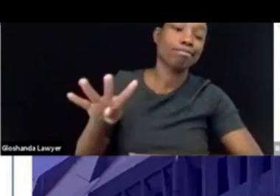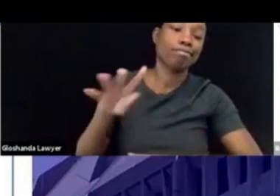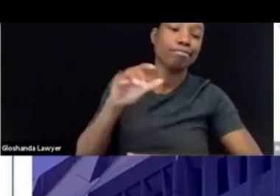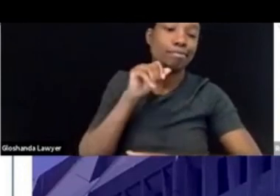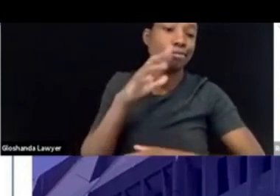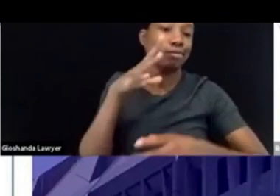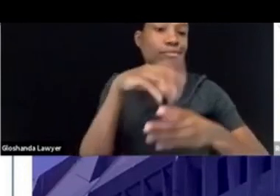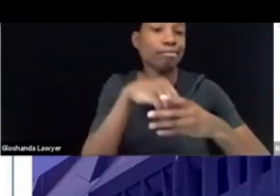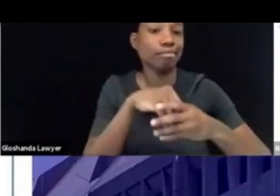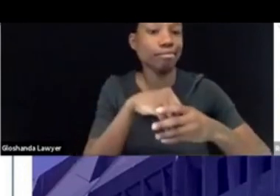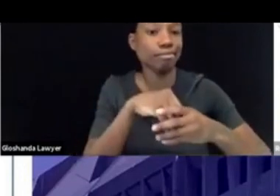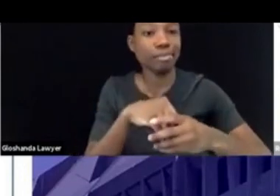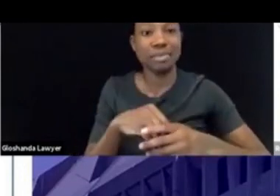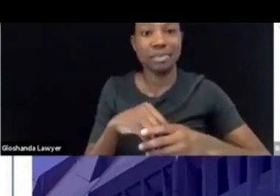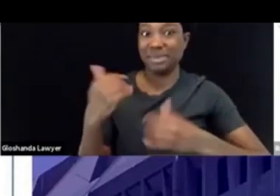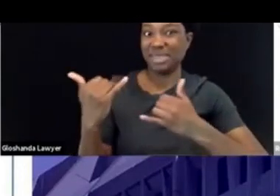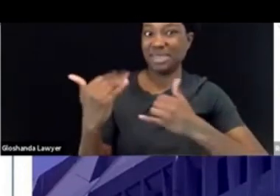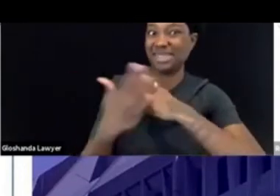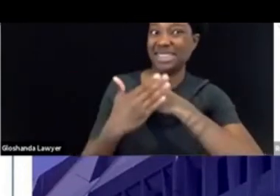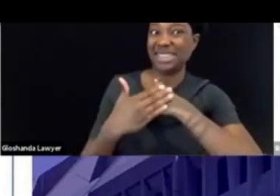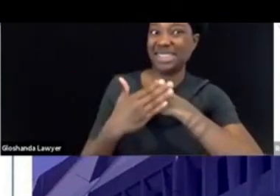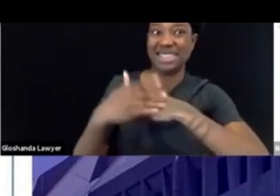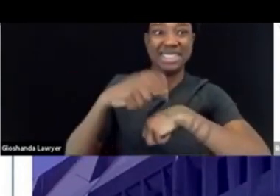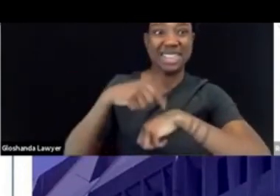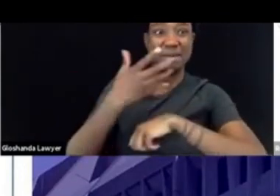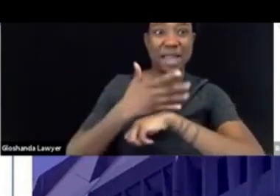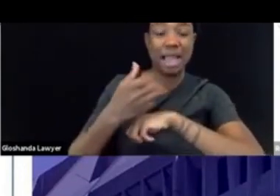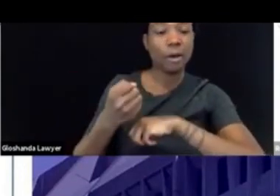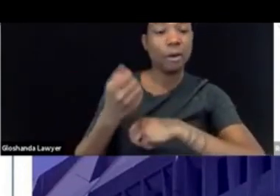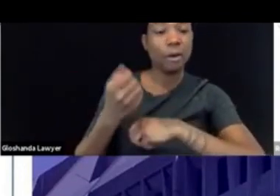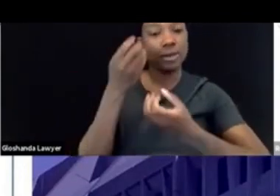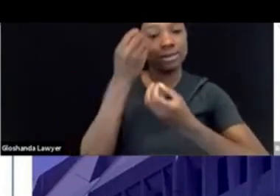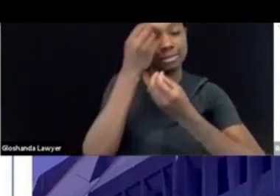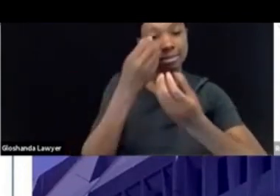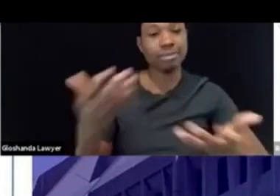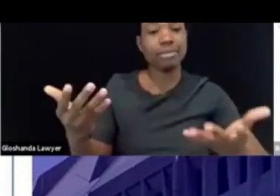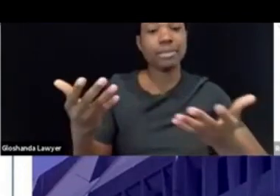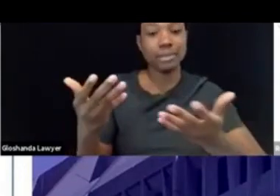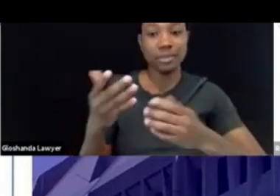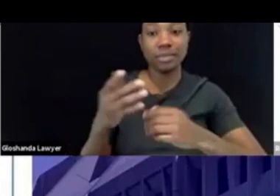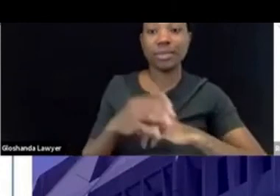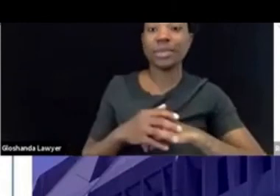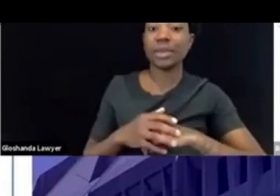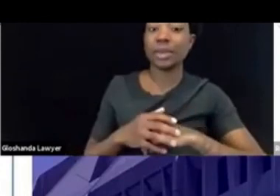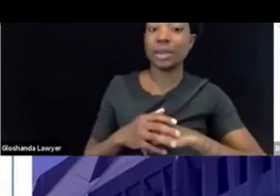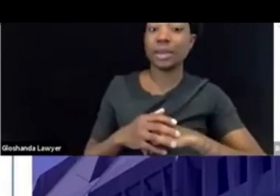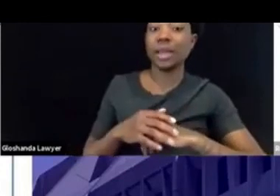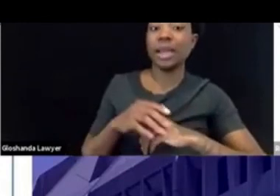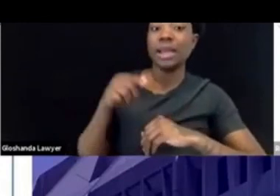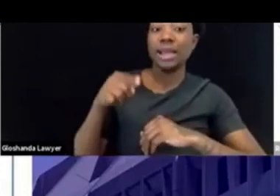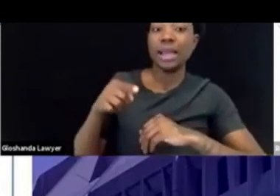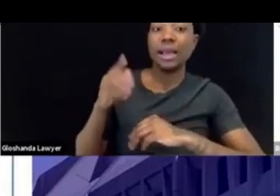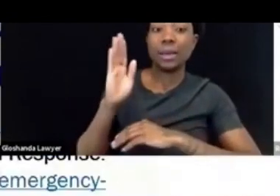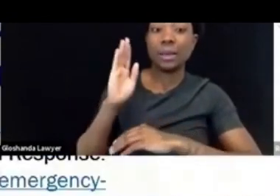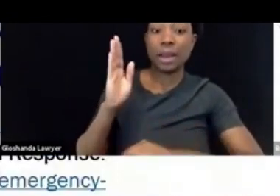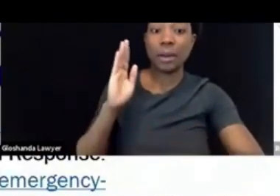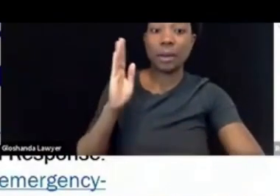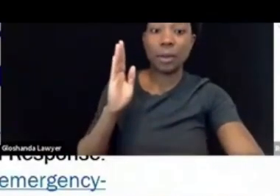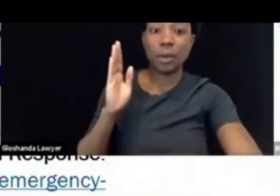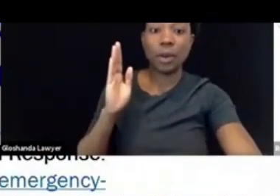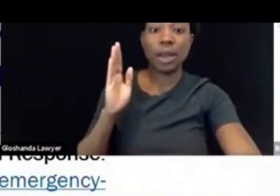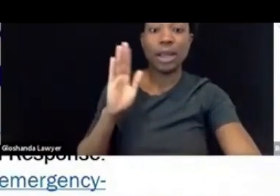that we are running out of time. I just want to let you know that in the rest of the PowerPoint, which will be available after